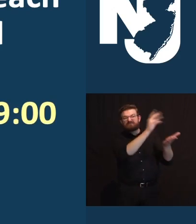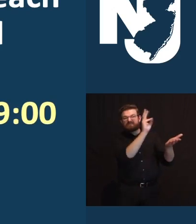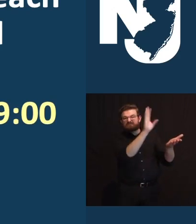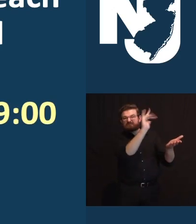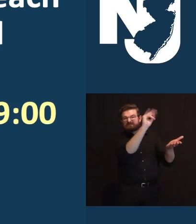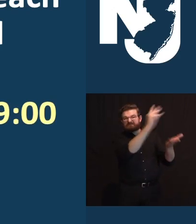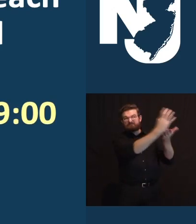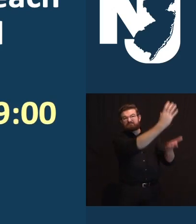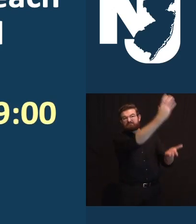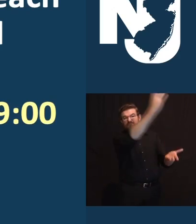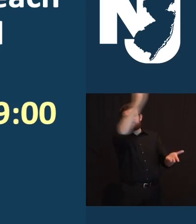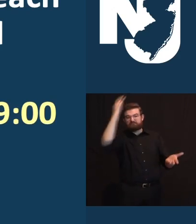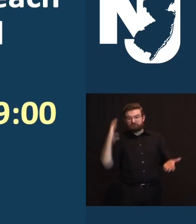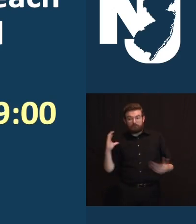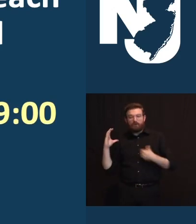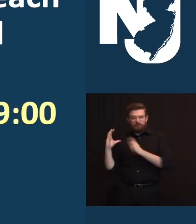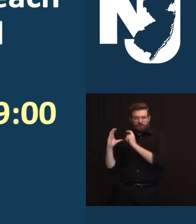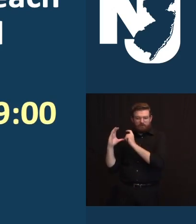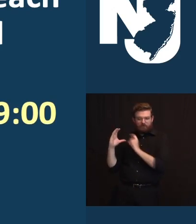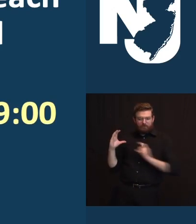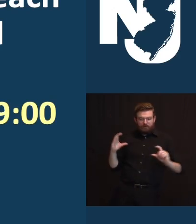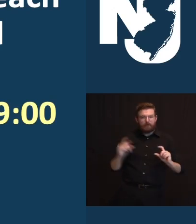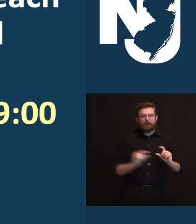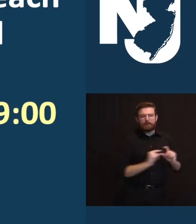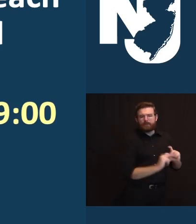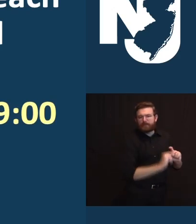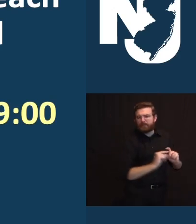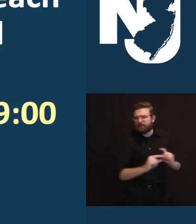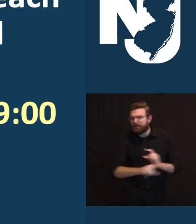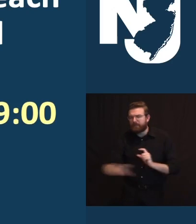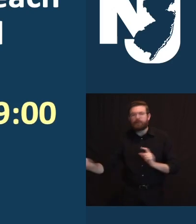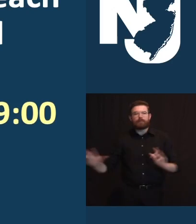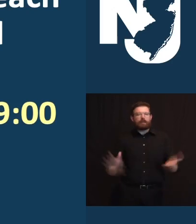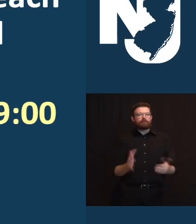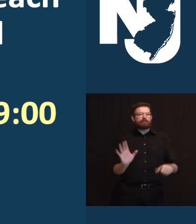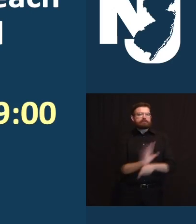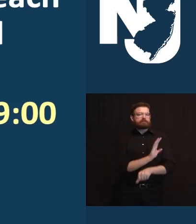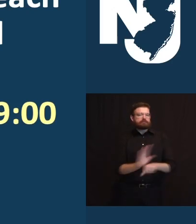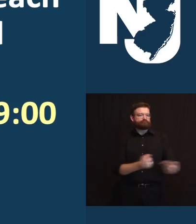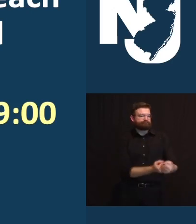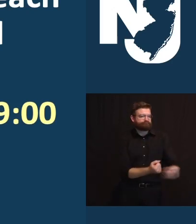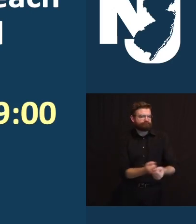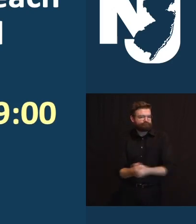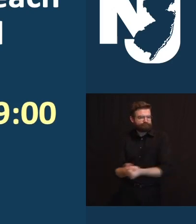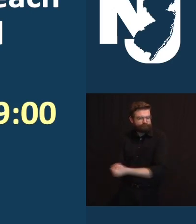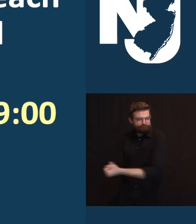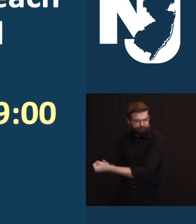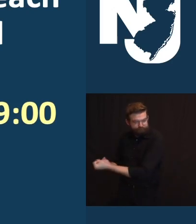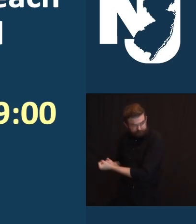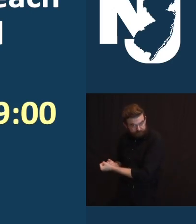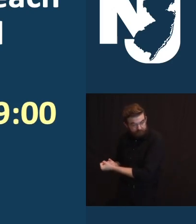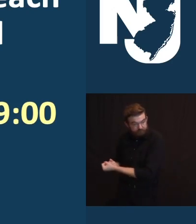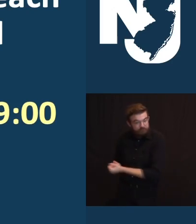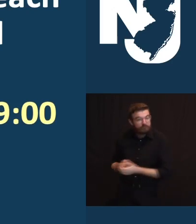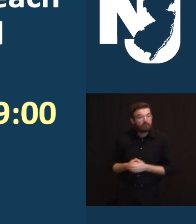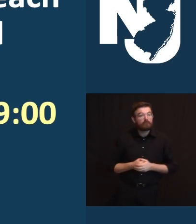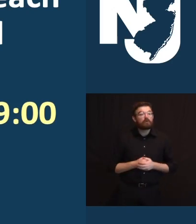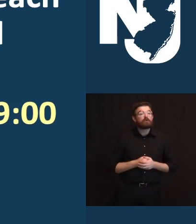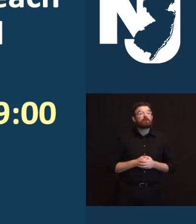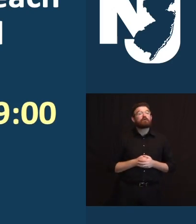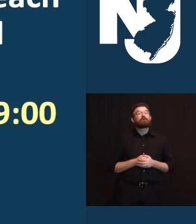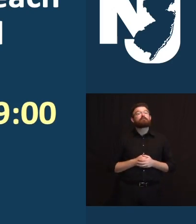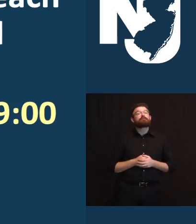qualified small businesses. We know already that there is great anticipation for this program, and the application window will be open at 9 a.m.